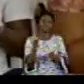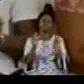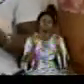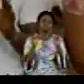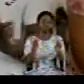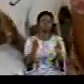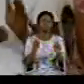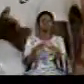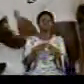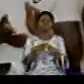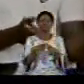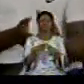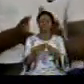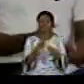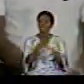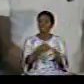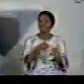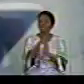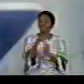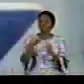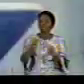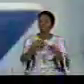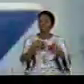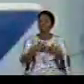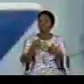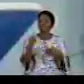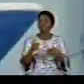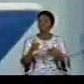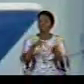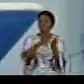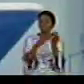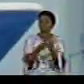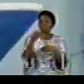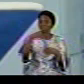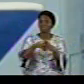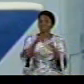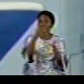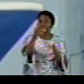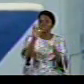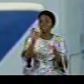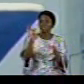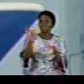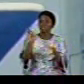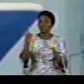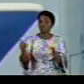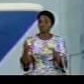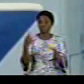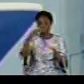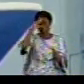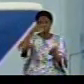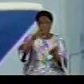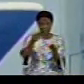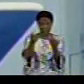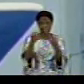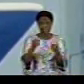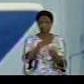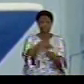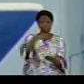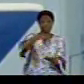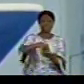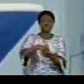And when we had the retreat in 1991, this boy came and stood in front of the